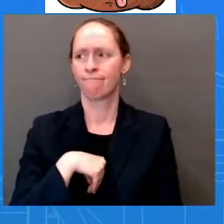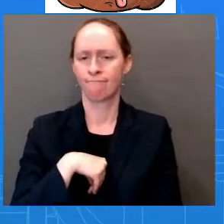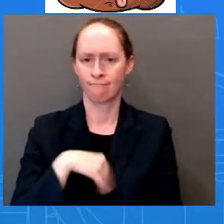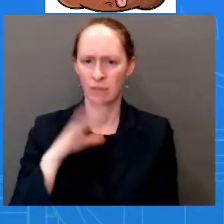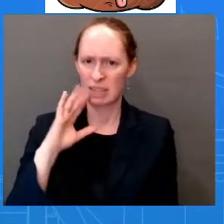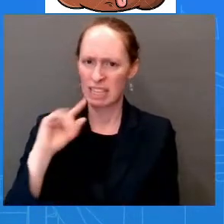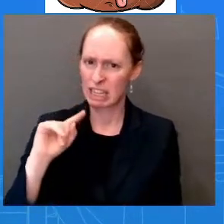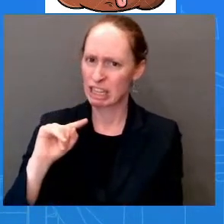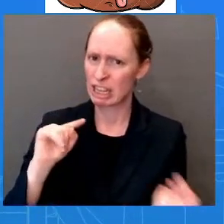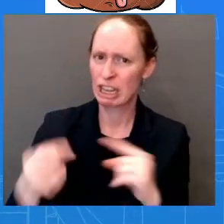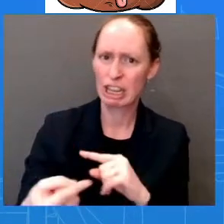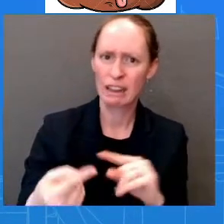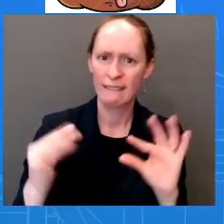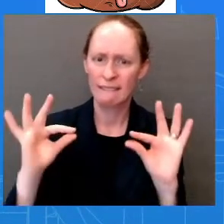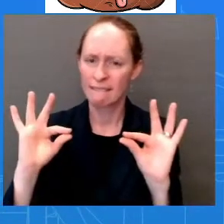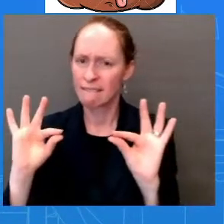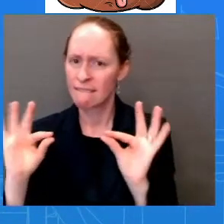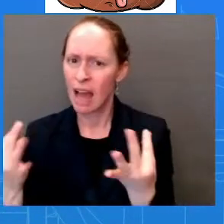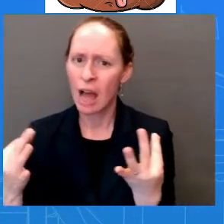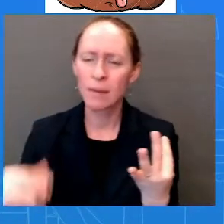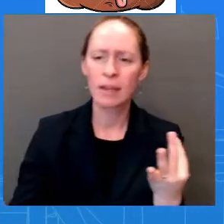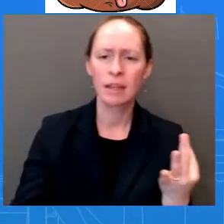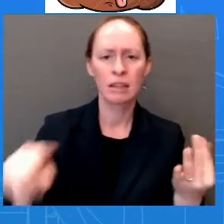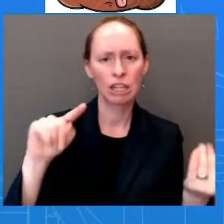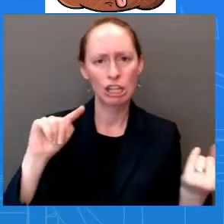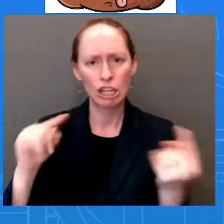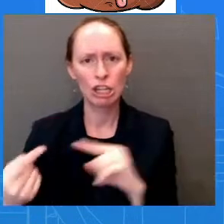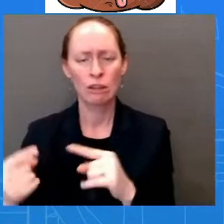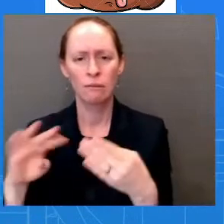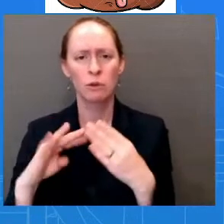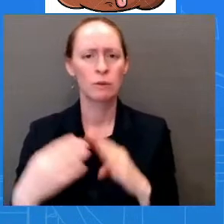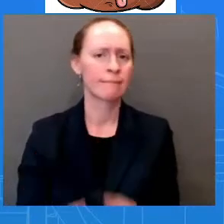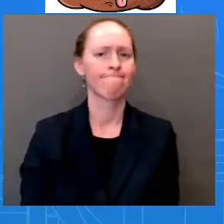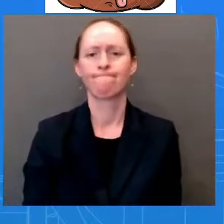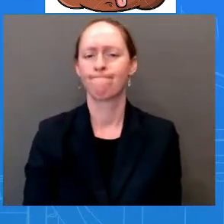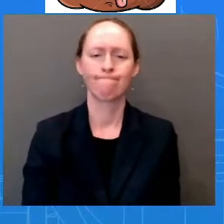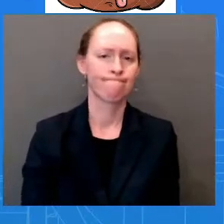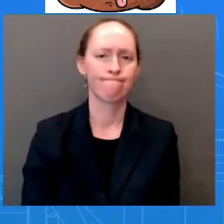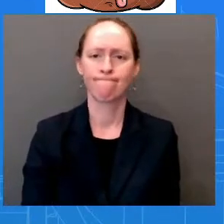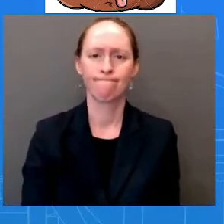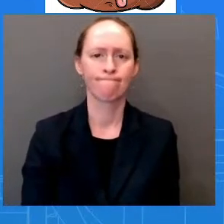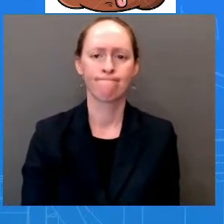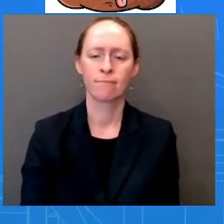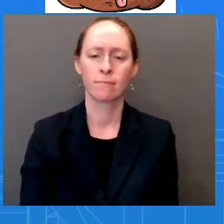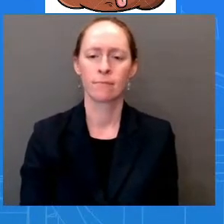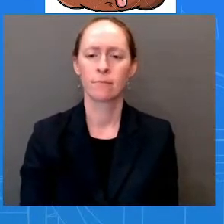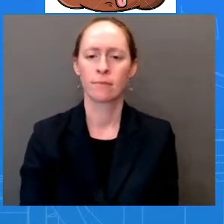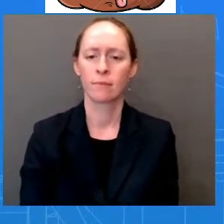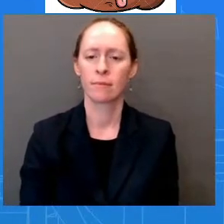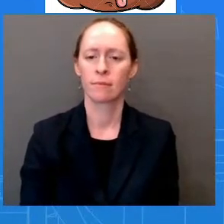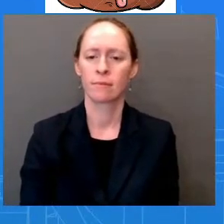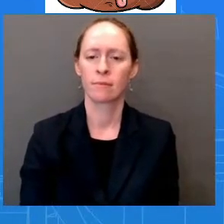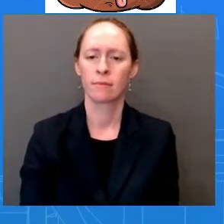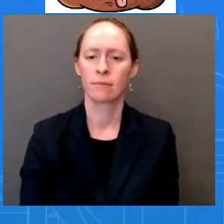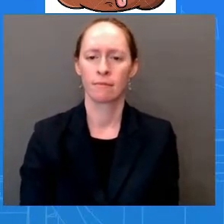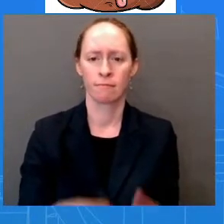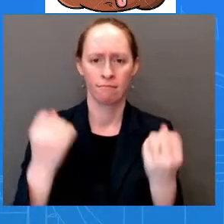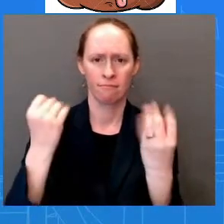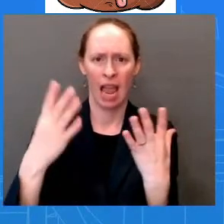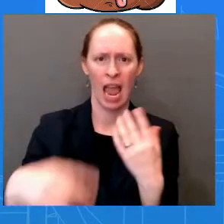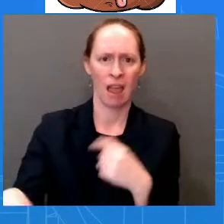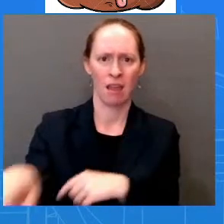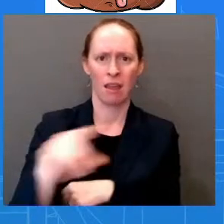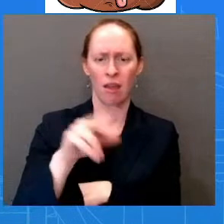the country. And a majority of unions have voted, as you all know, I know you guys are following this very closely, to ratify the